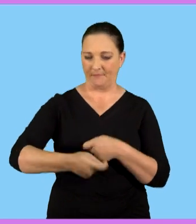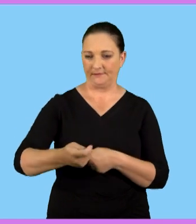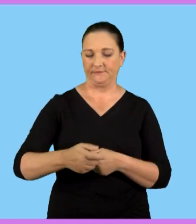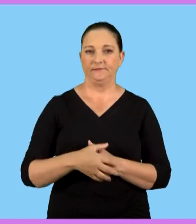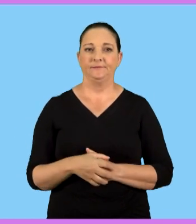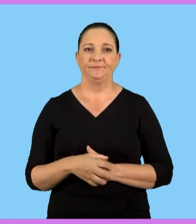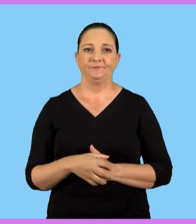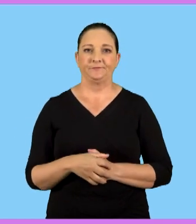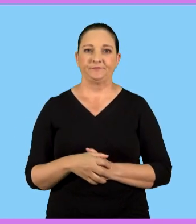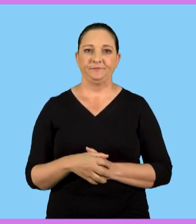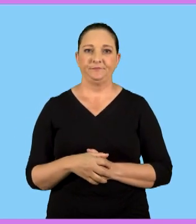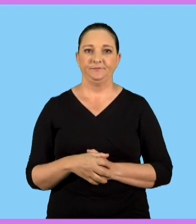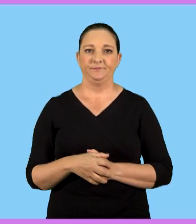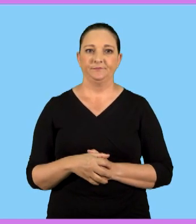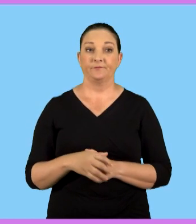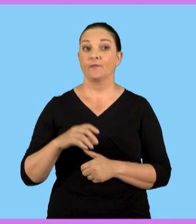spent.